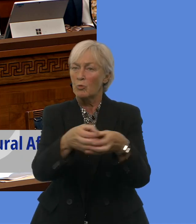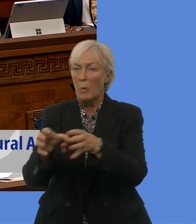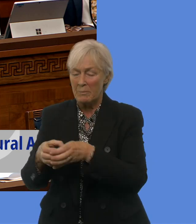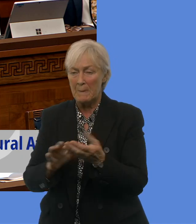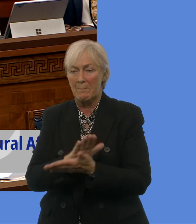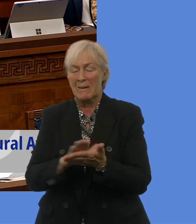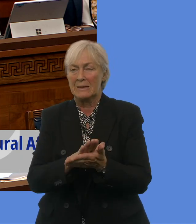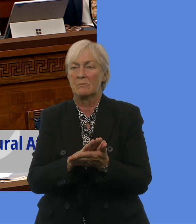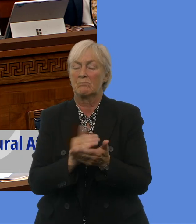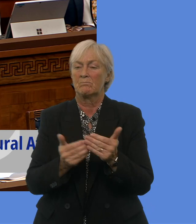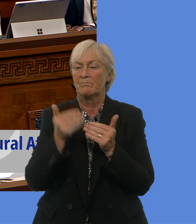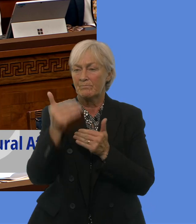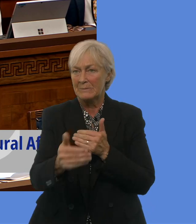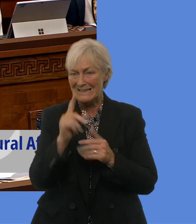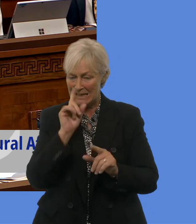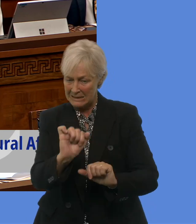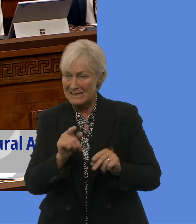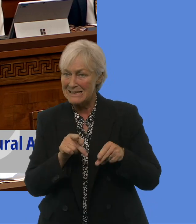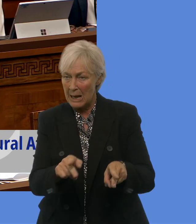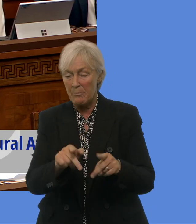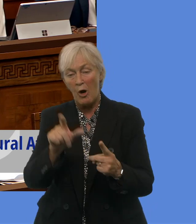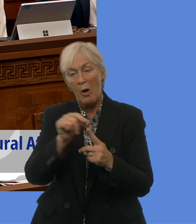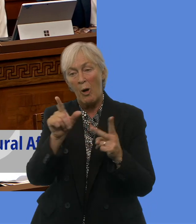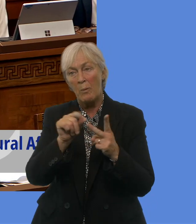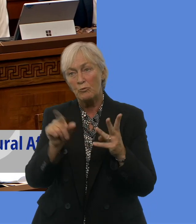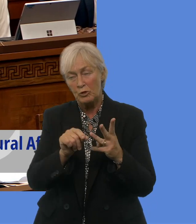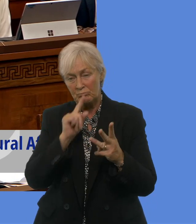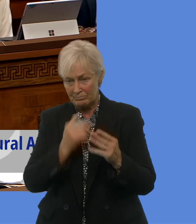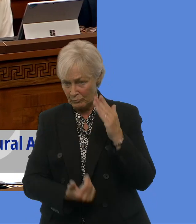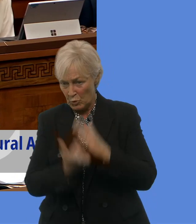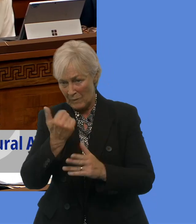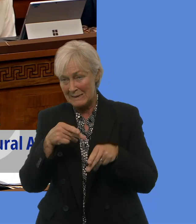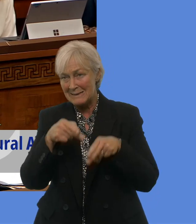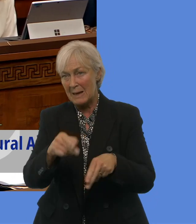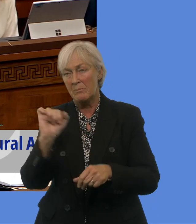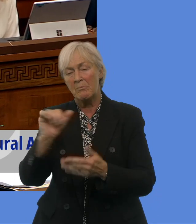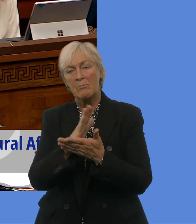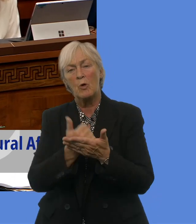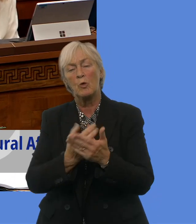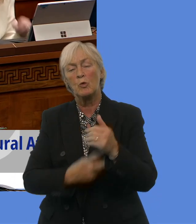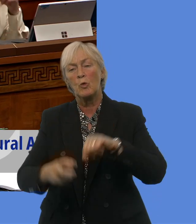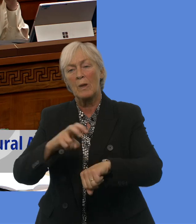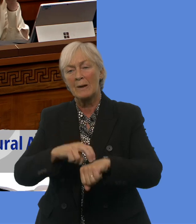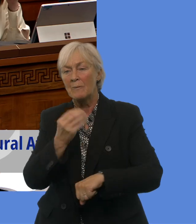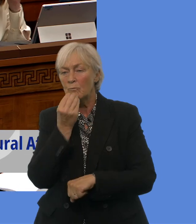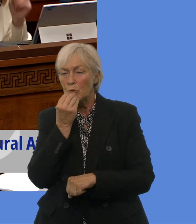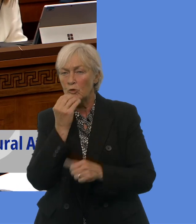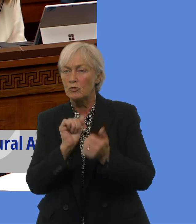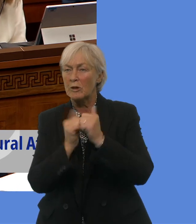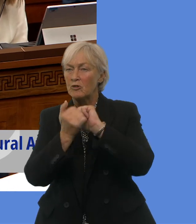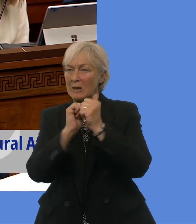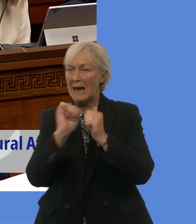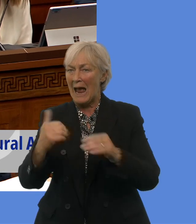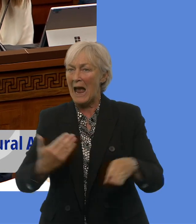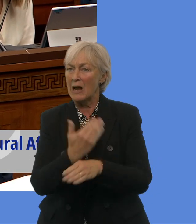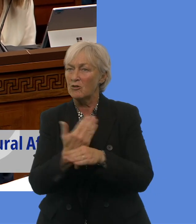part of an ongoing review of the scheme. Options to refresh the scheme will be taken forward as part of the Northern Ireland Food Strategy Framework Action Plan, which